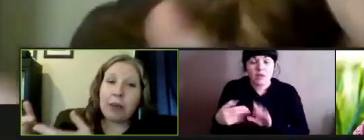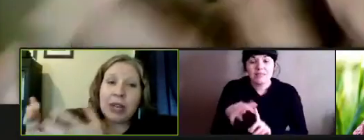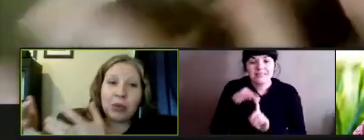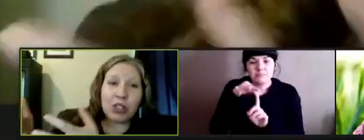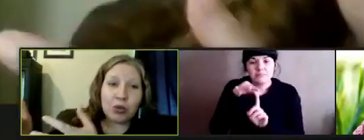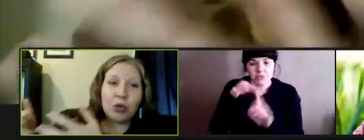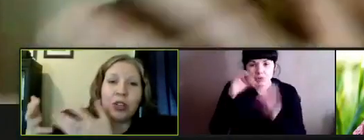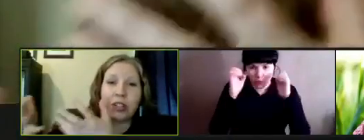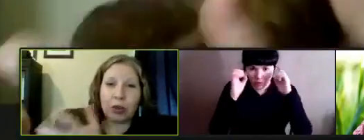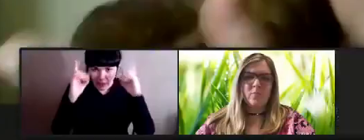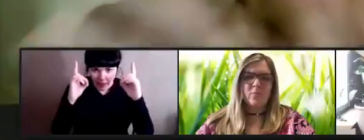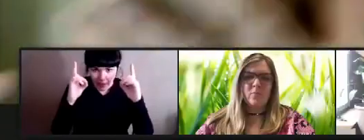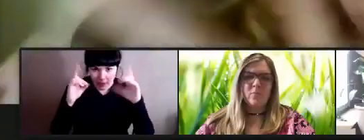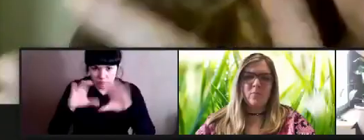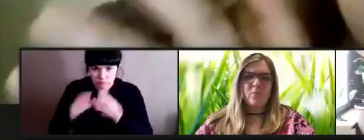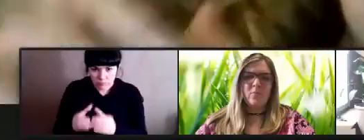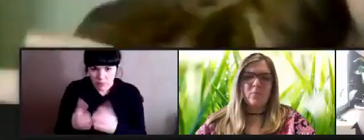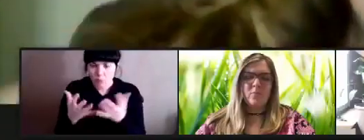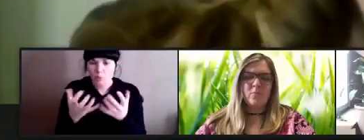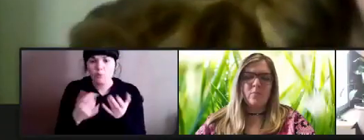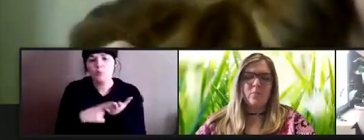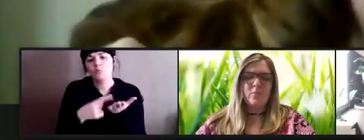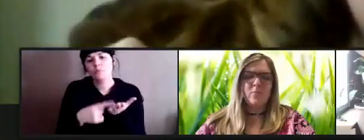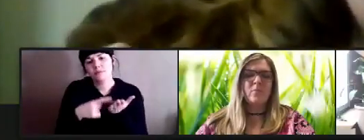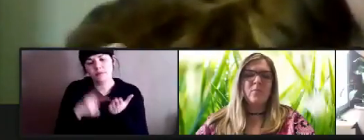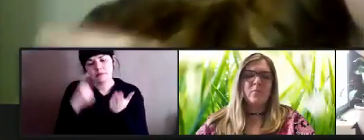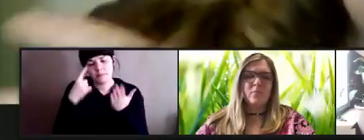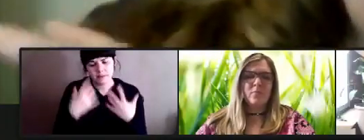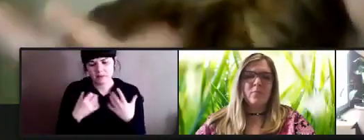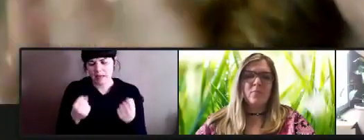and what's happening with schools around mental health.